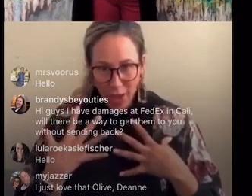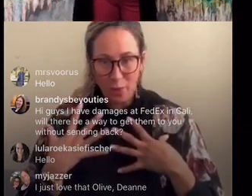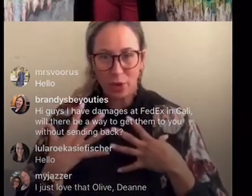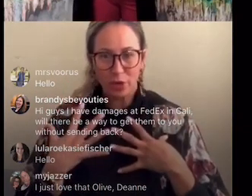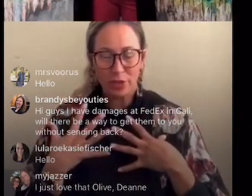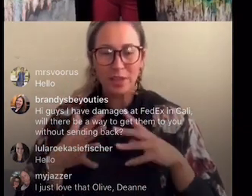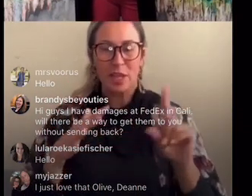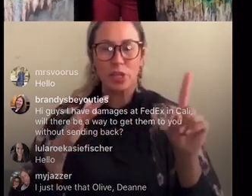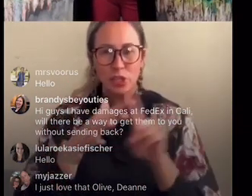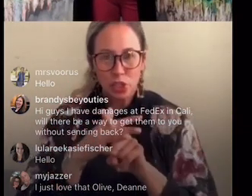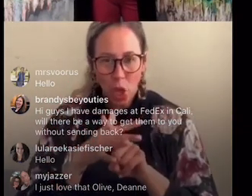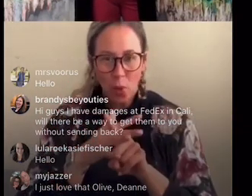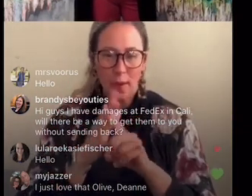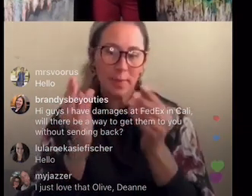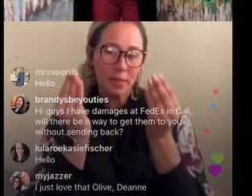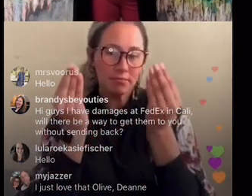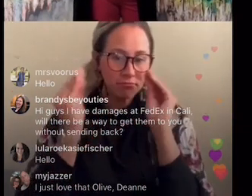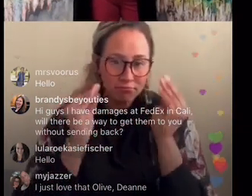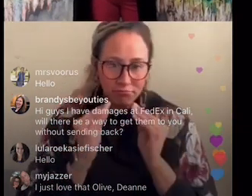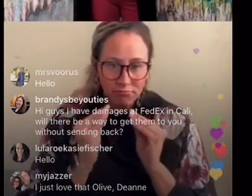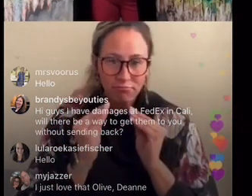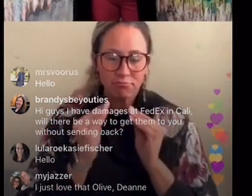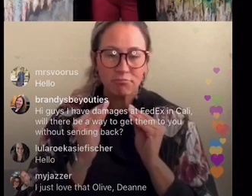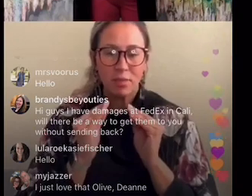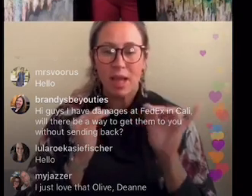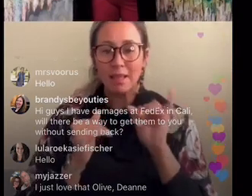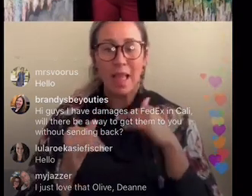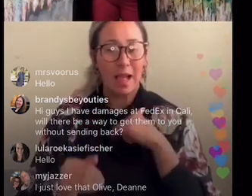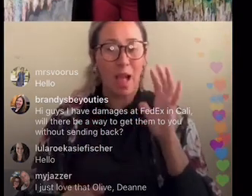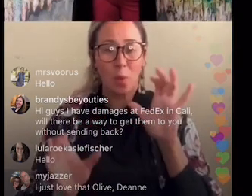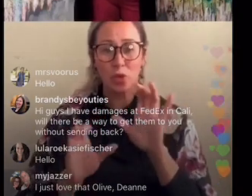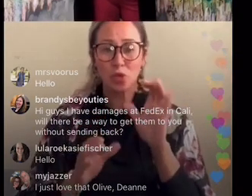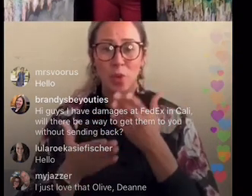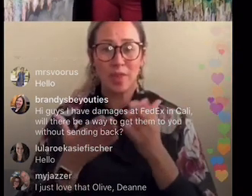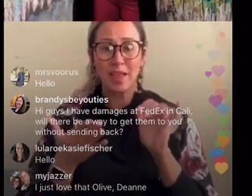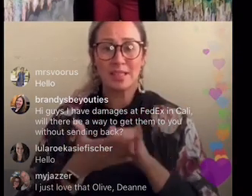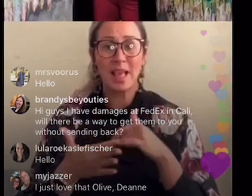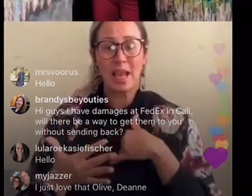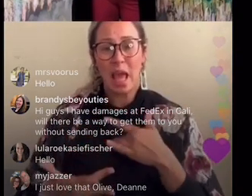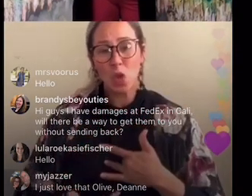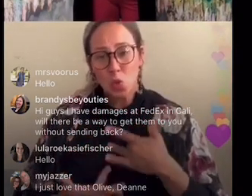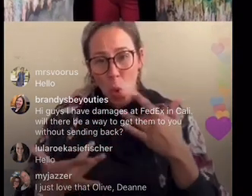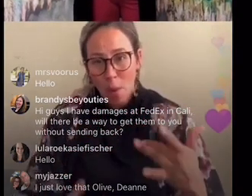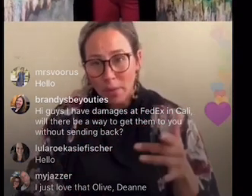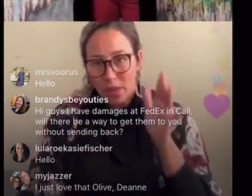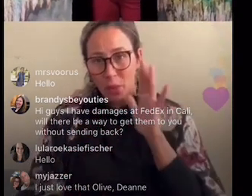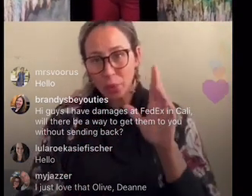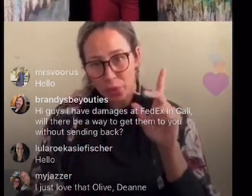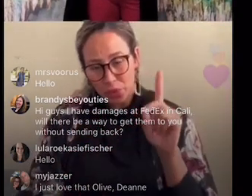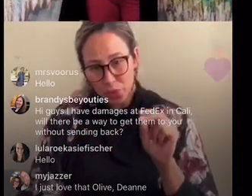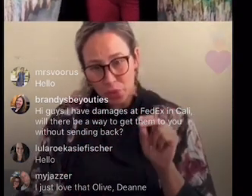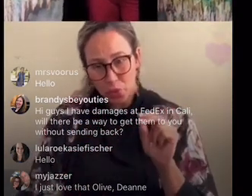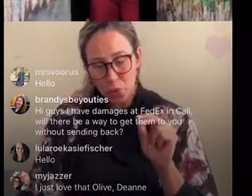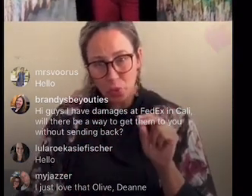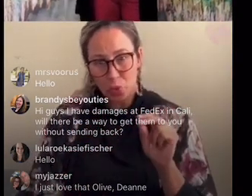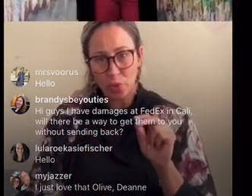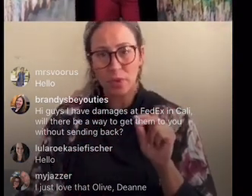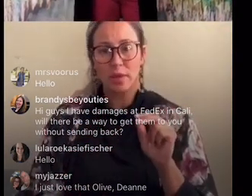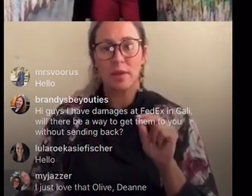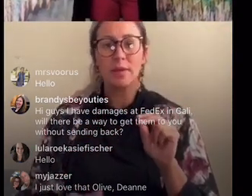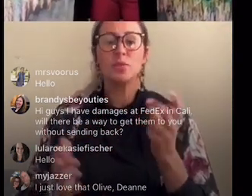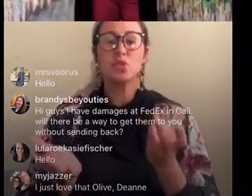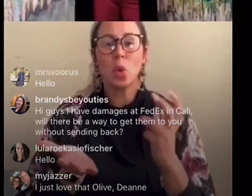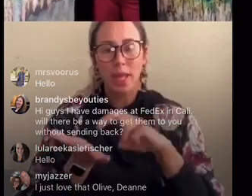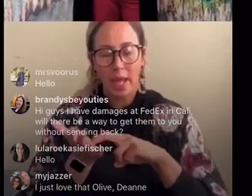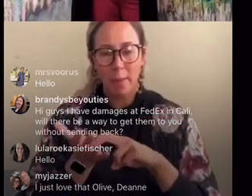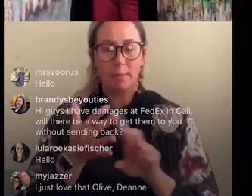up, I put my makeup on as if I am going to be doing the things that I normally would do, and that was to get up and show